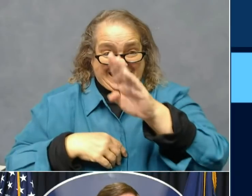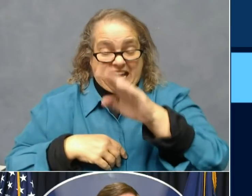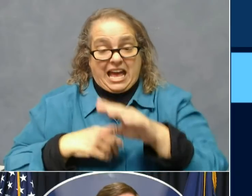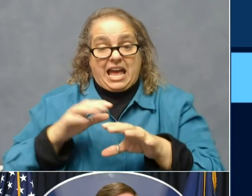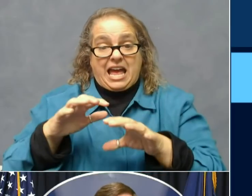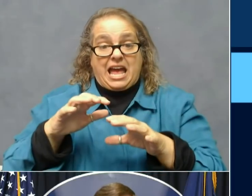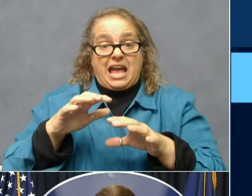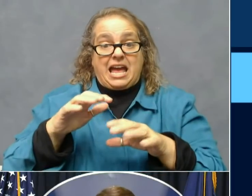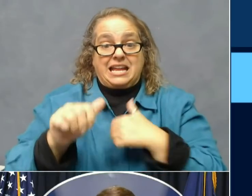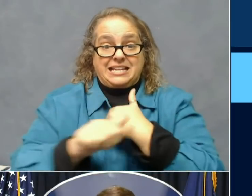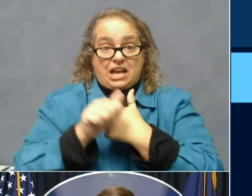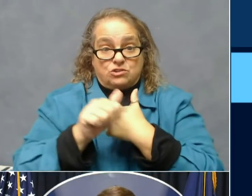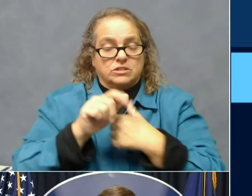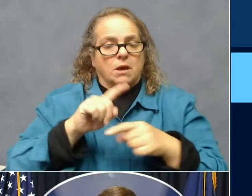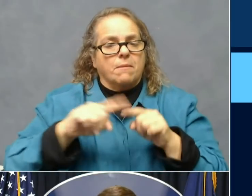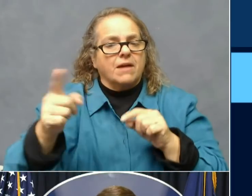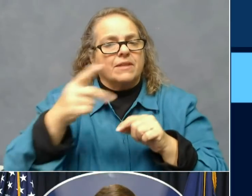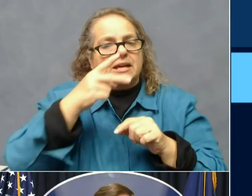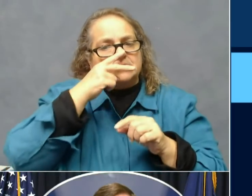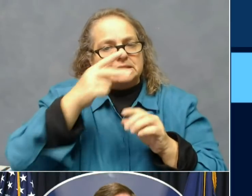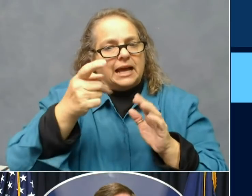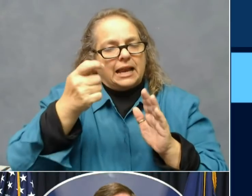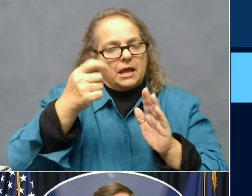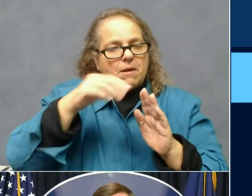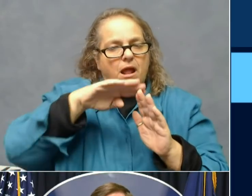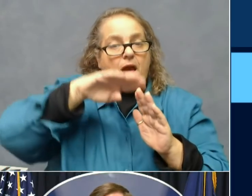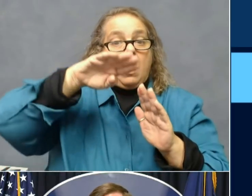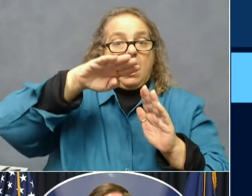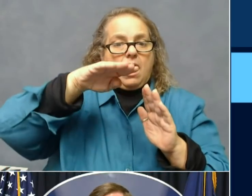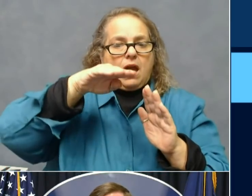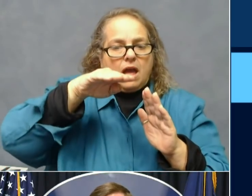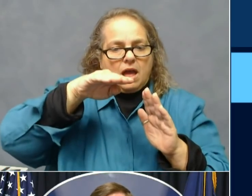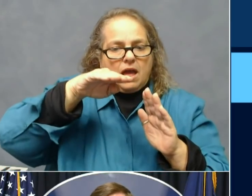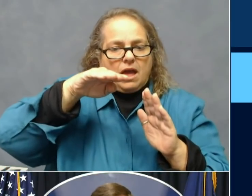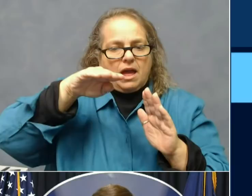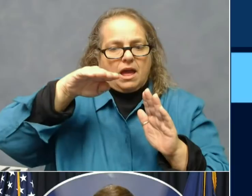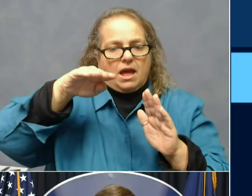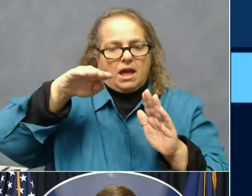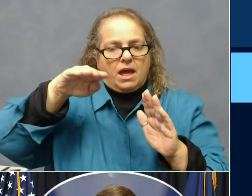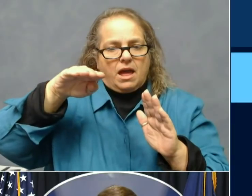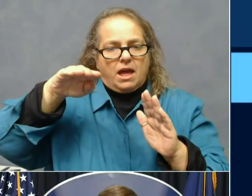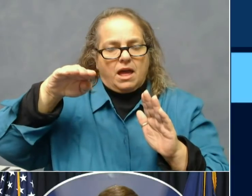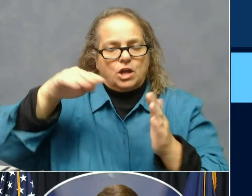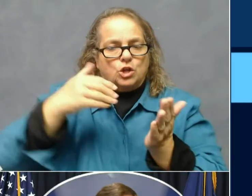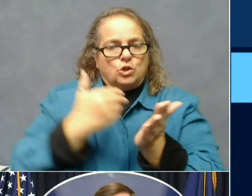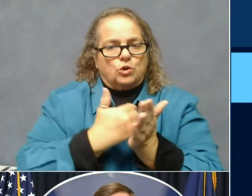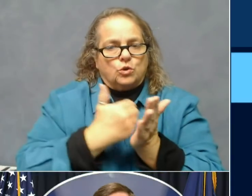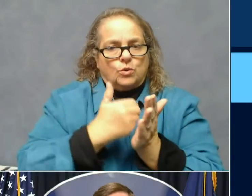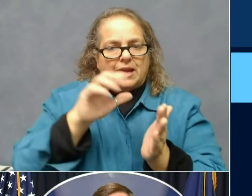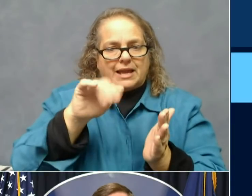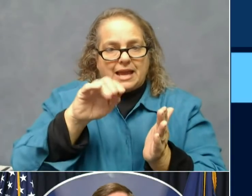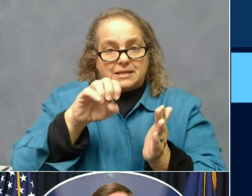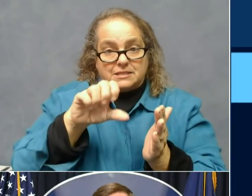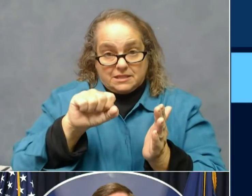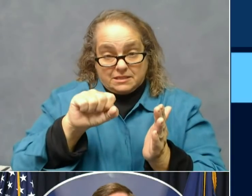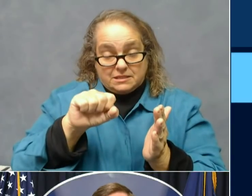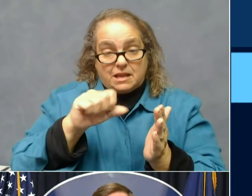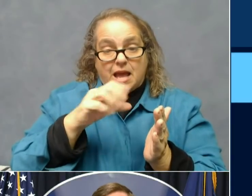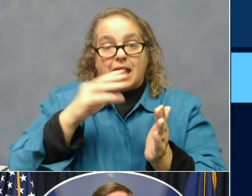that'd be their way of saying a plateau, in new cases and a decrease in test positivity. That means we